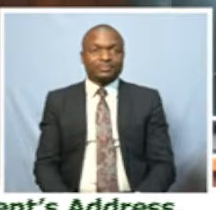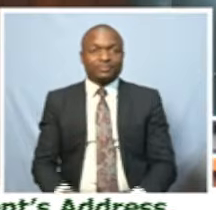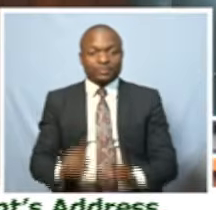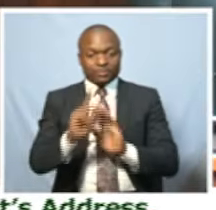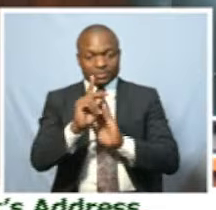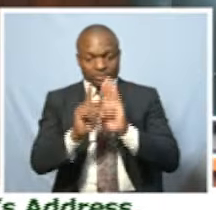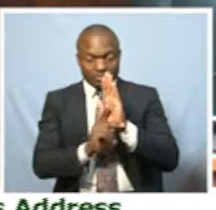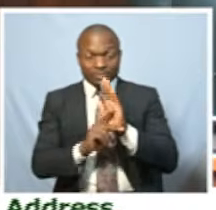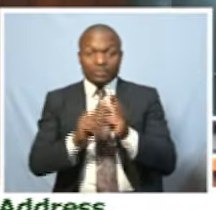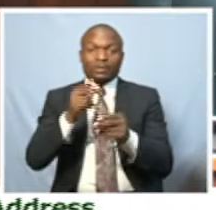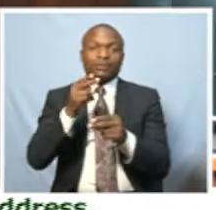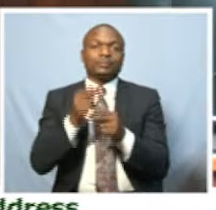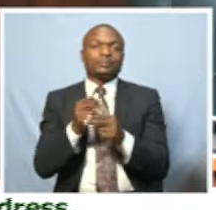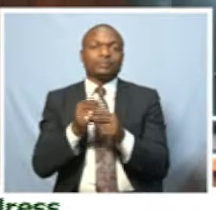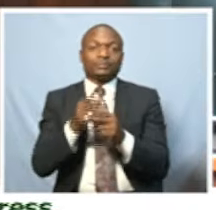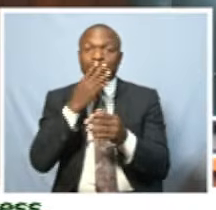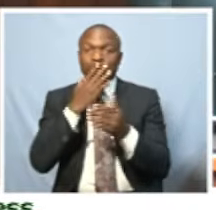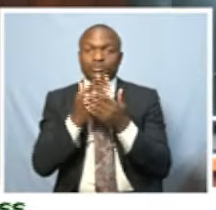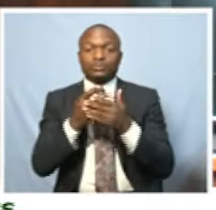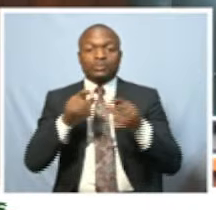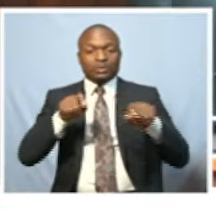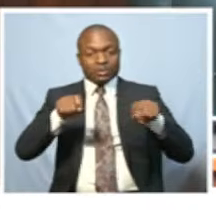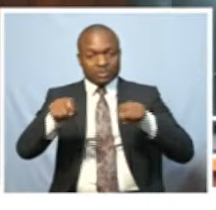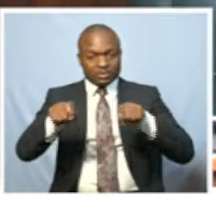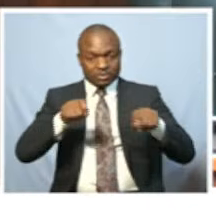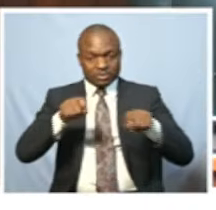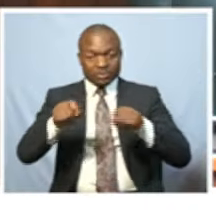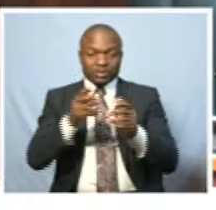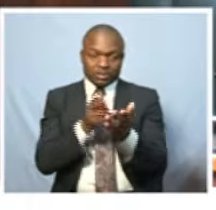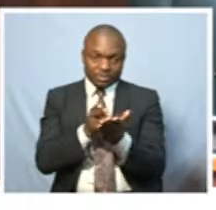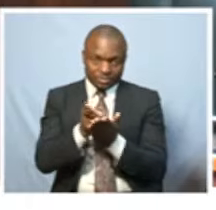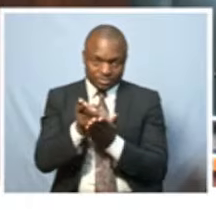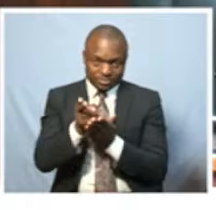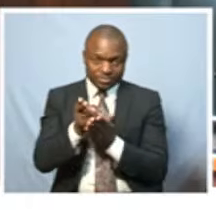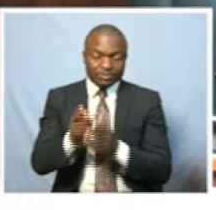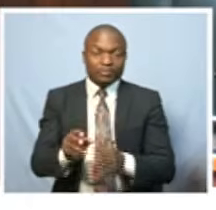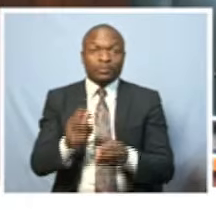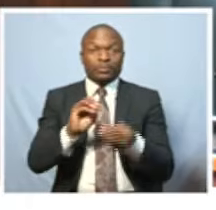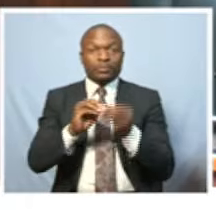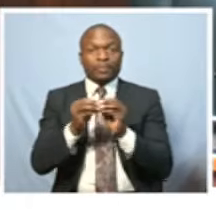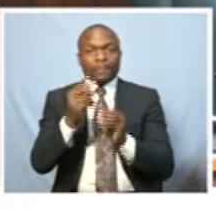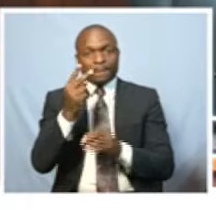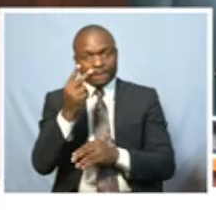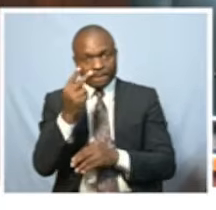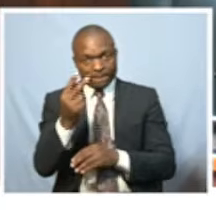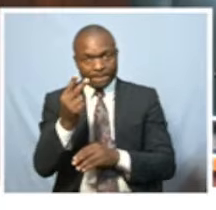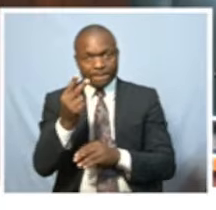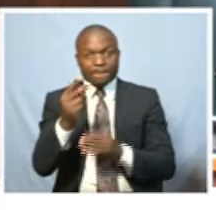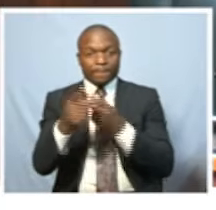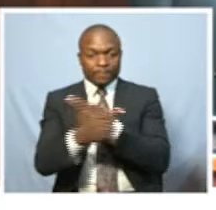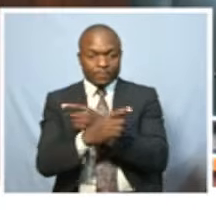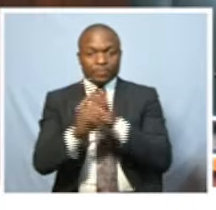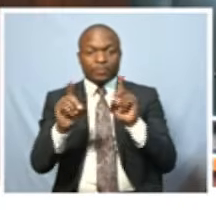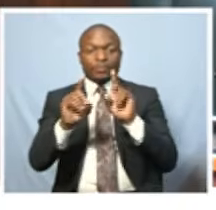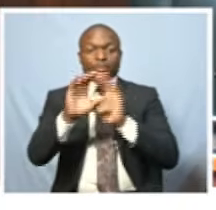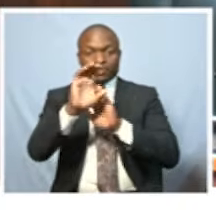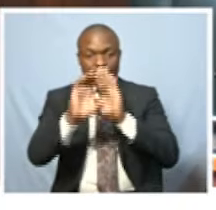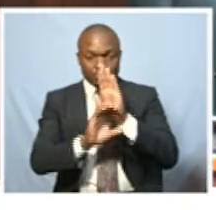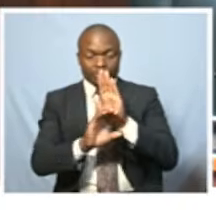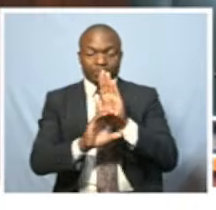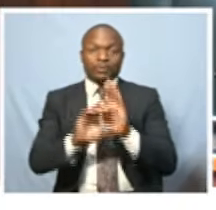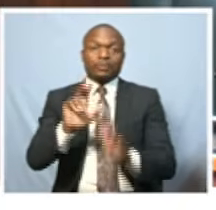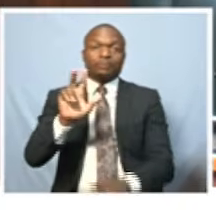and principles, namely good governance and integrity. Number 2, democracy and